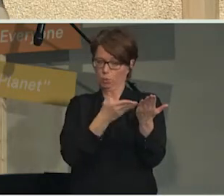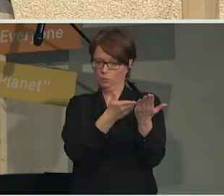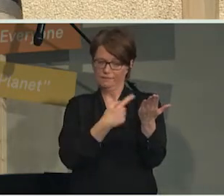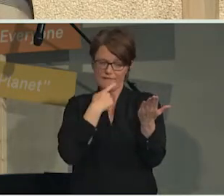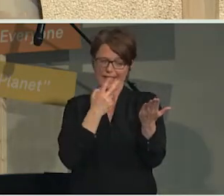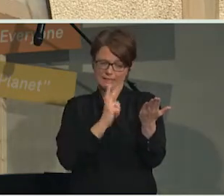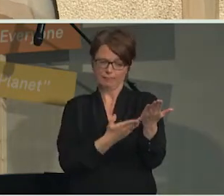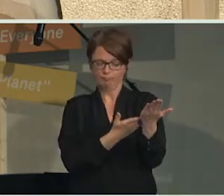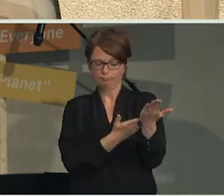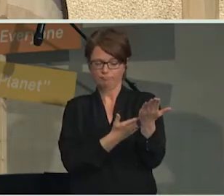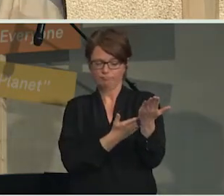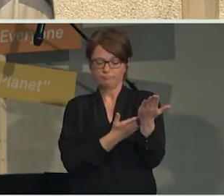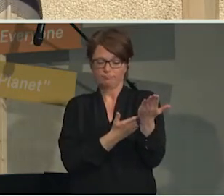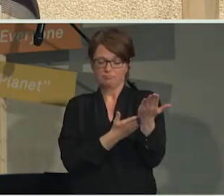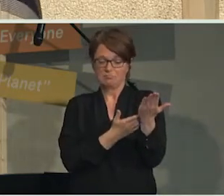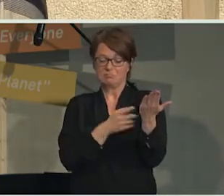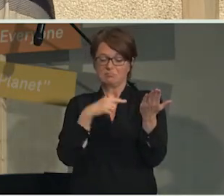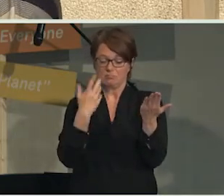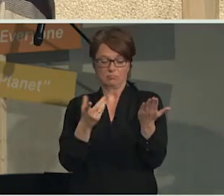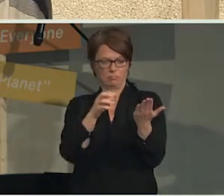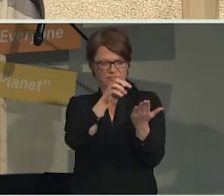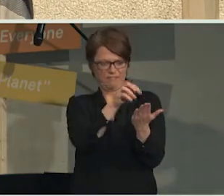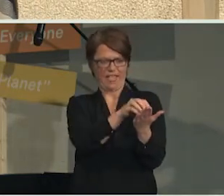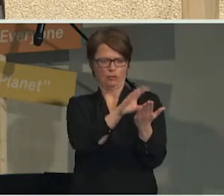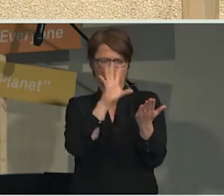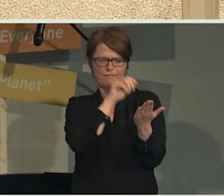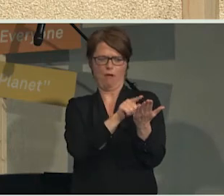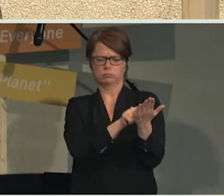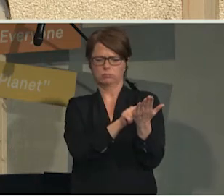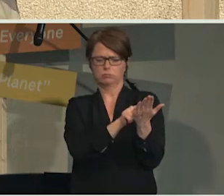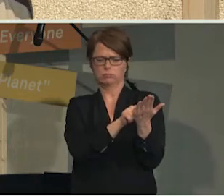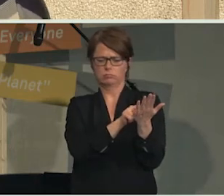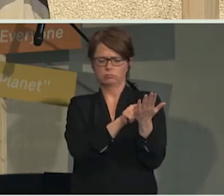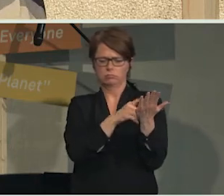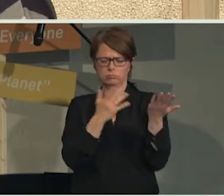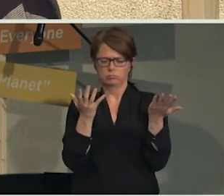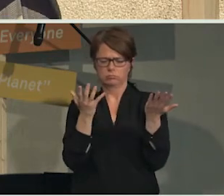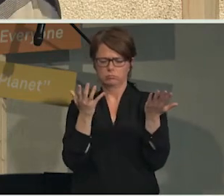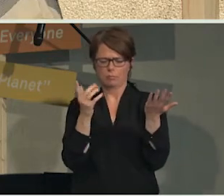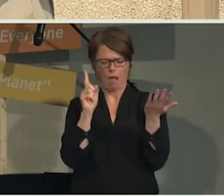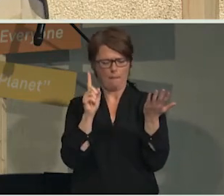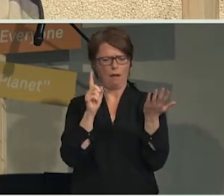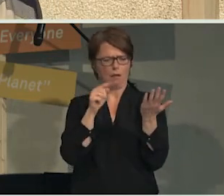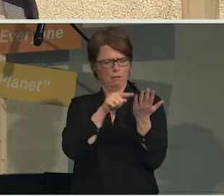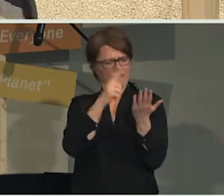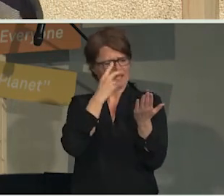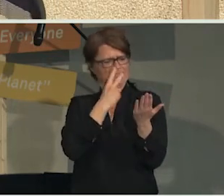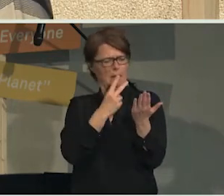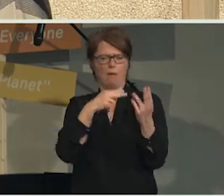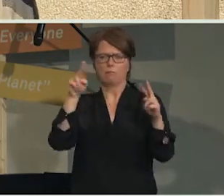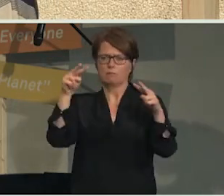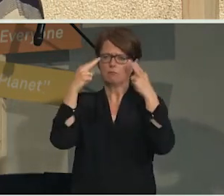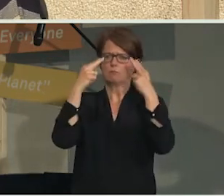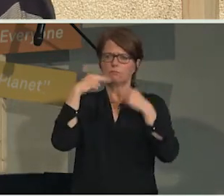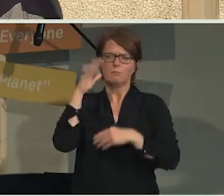Look, I mean, you said Hamburg, right? I went to a bilingual school there, UNESCO school, popular, only black